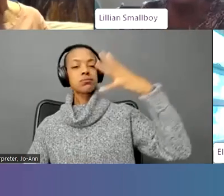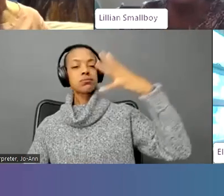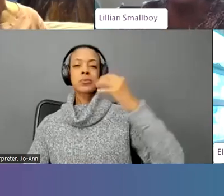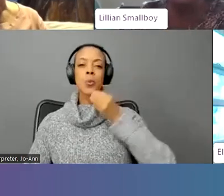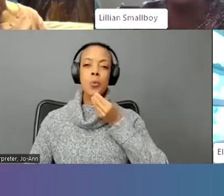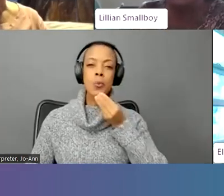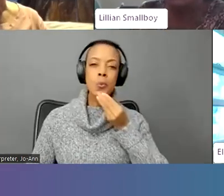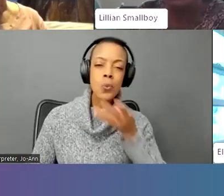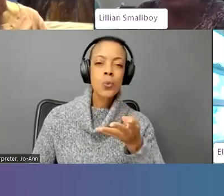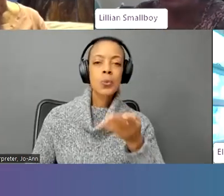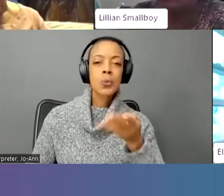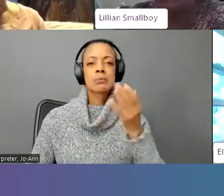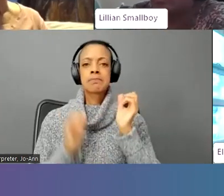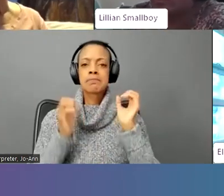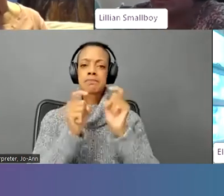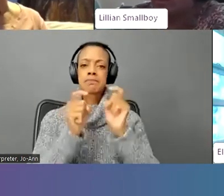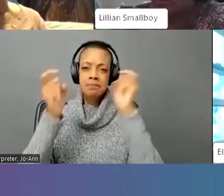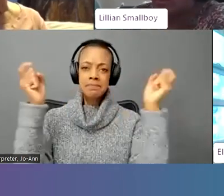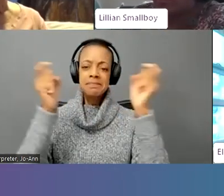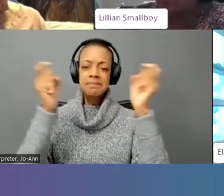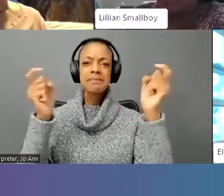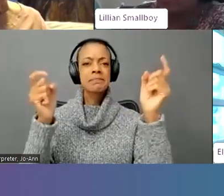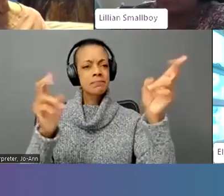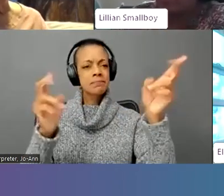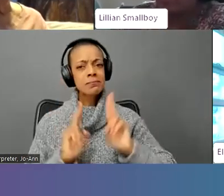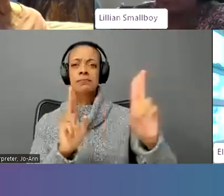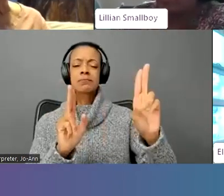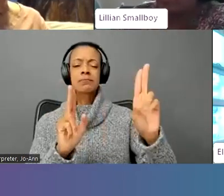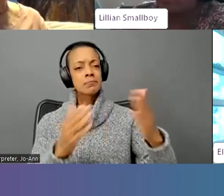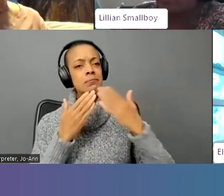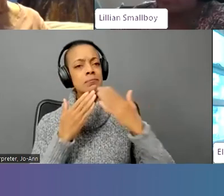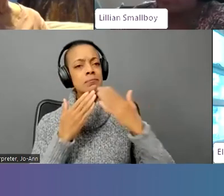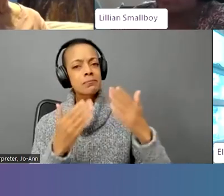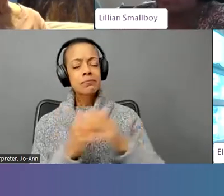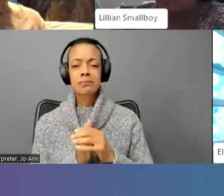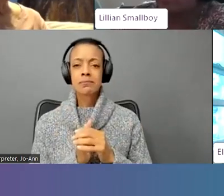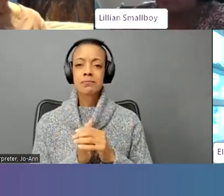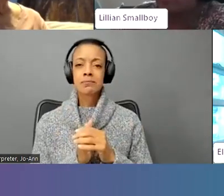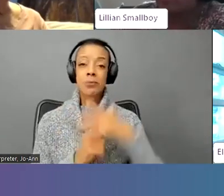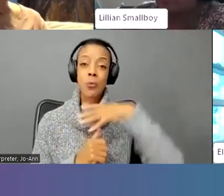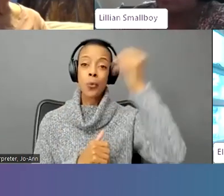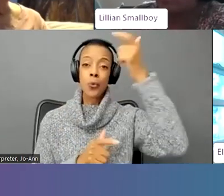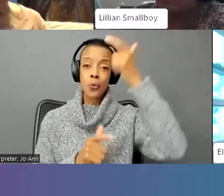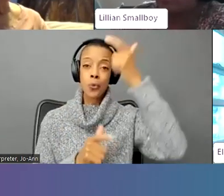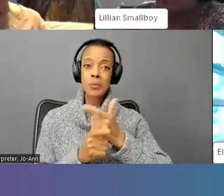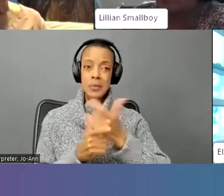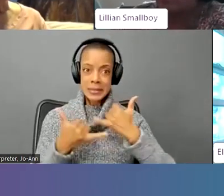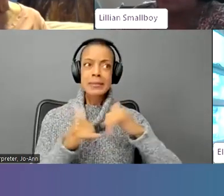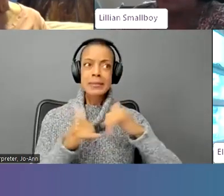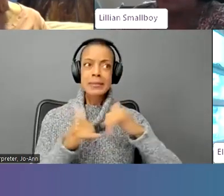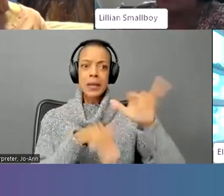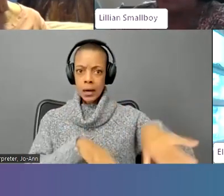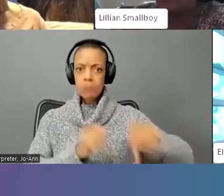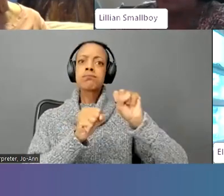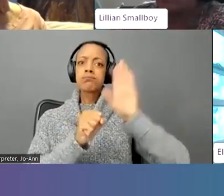that and give honor that the sun, our eldest brother, is still doing his responsibility, you